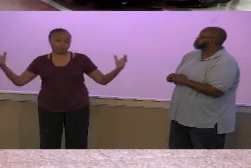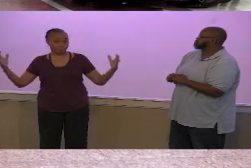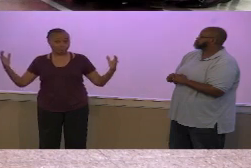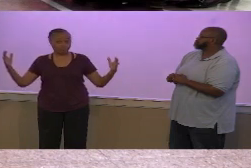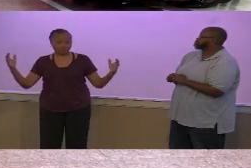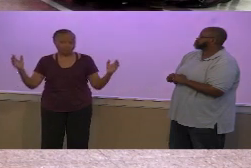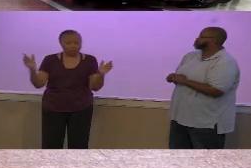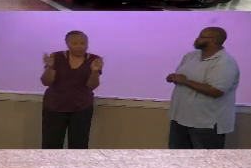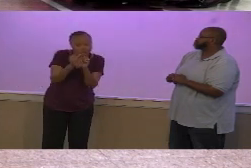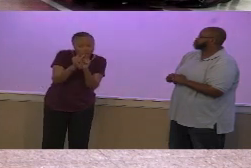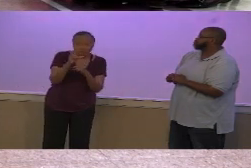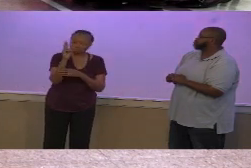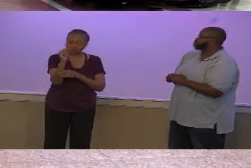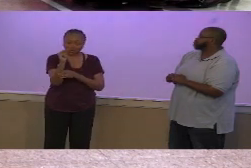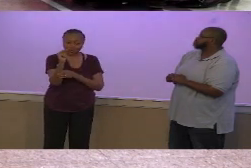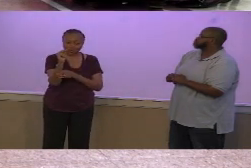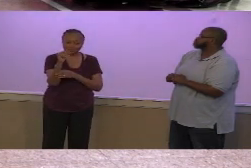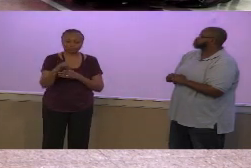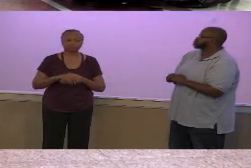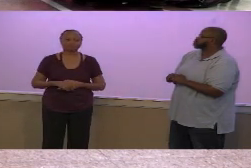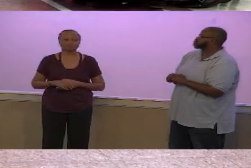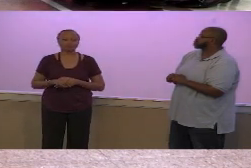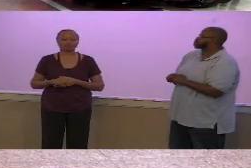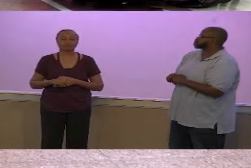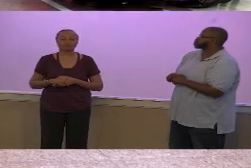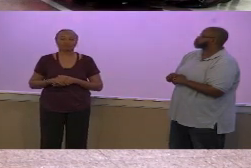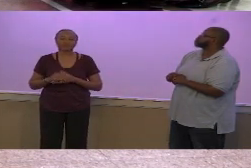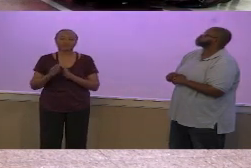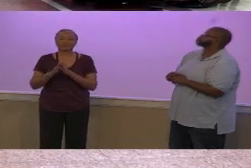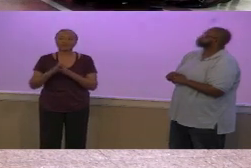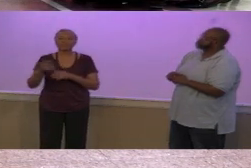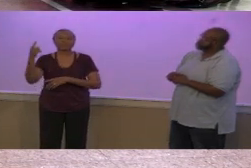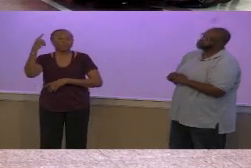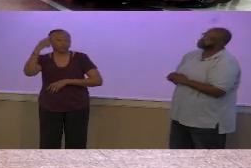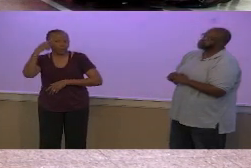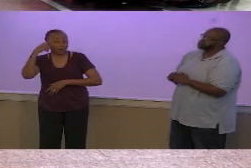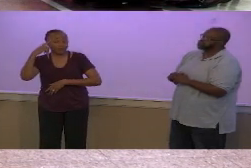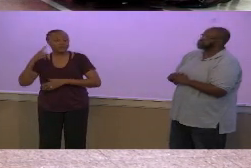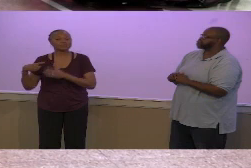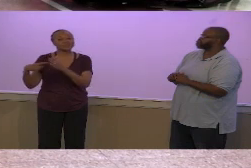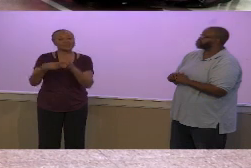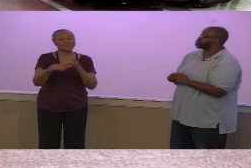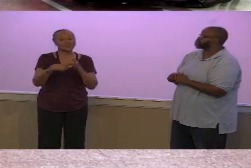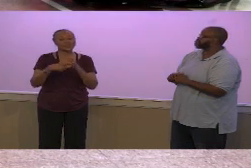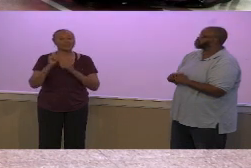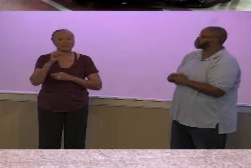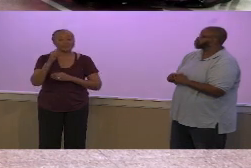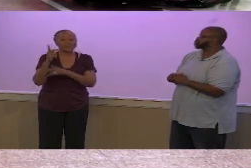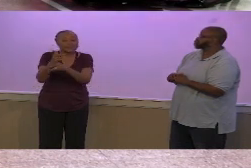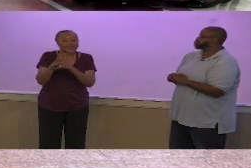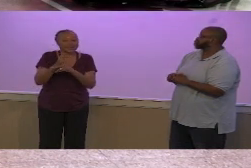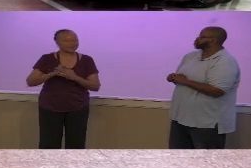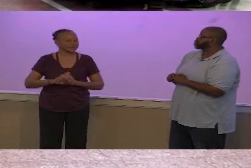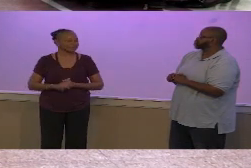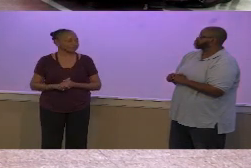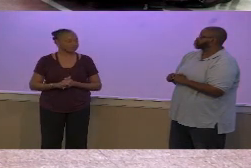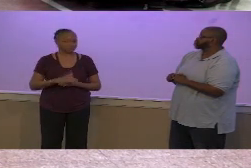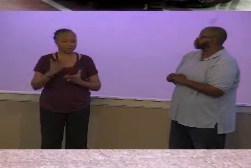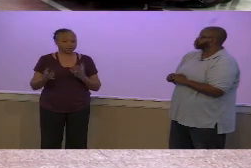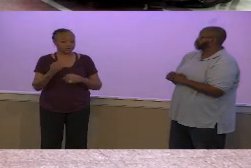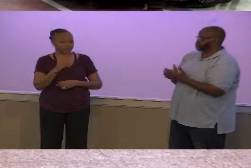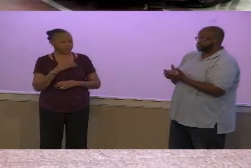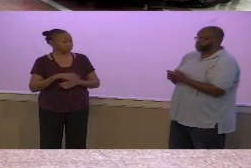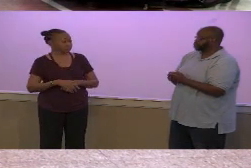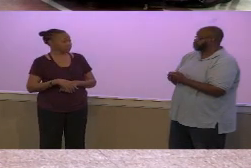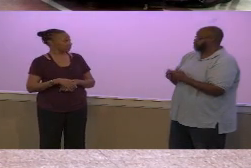small. Just a card to show that you care. Well, is there anything else to say?